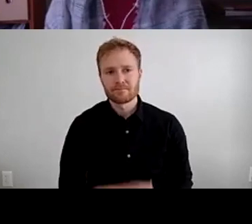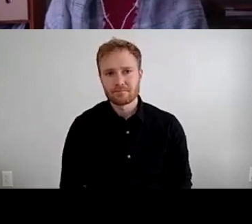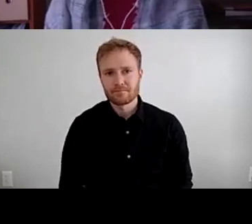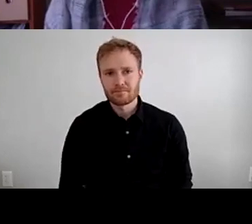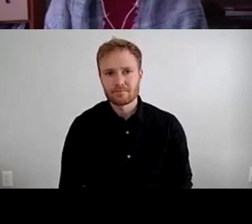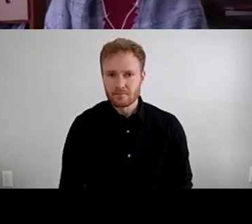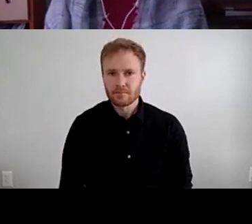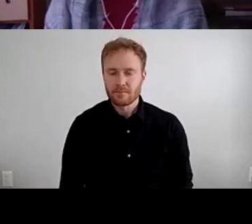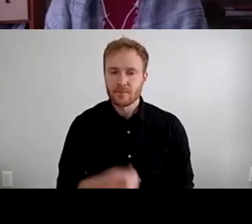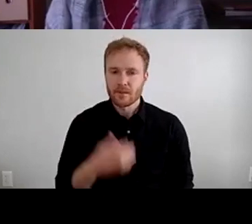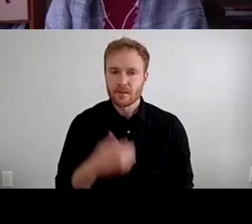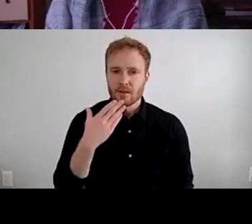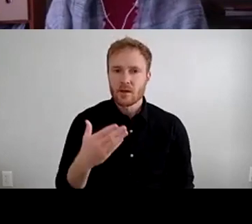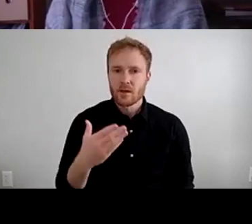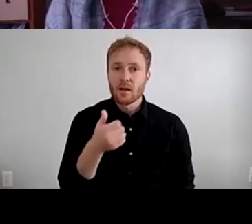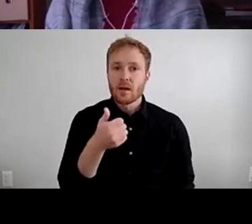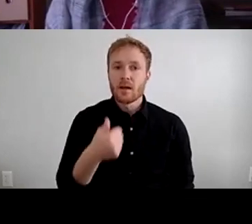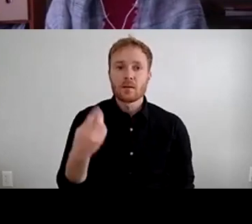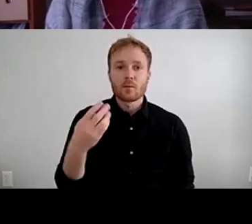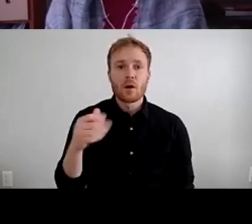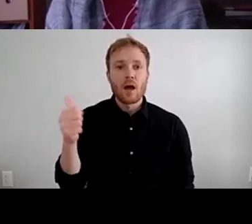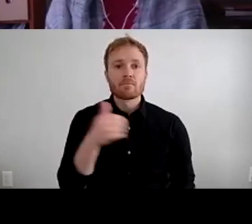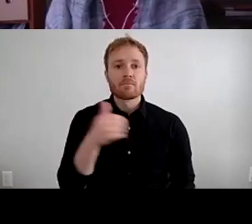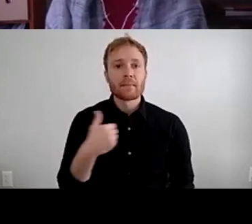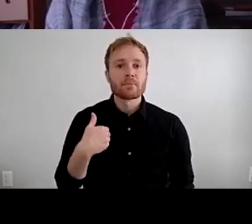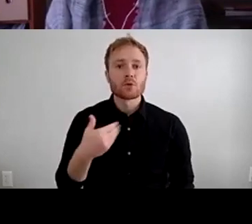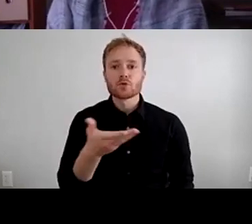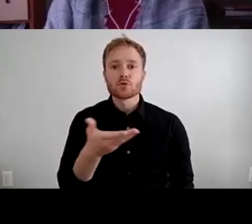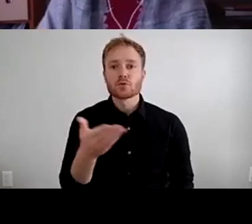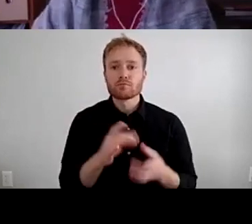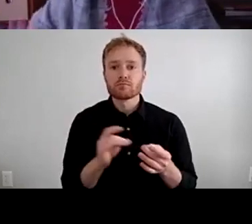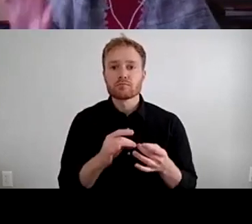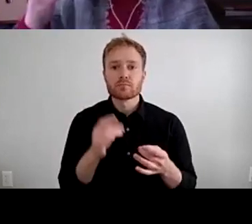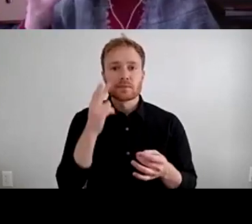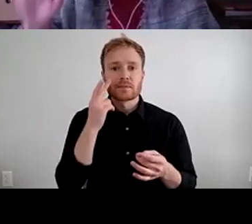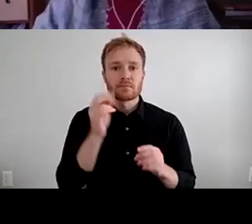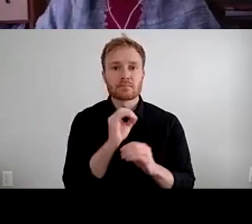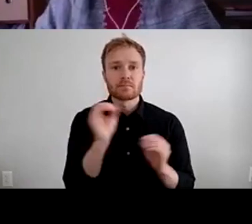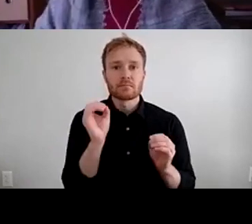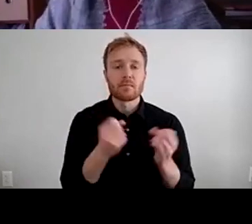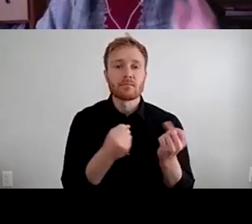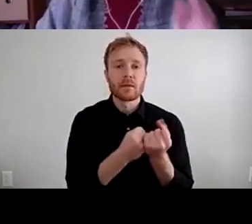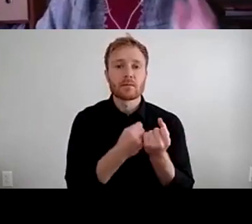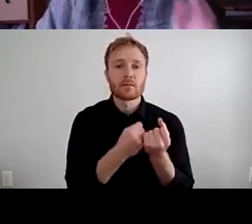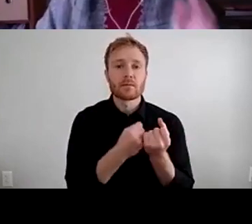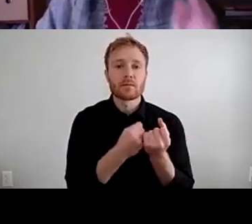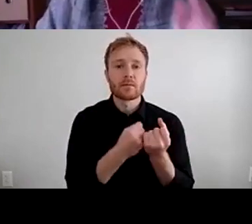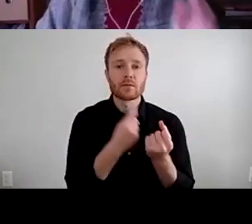Thank you. Any further members? Seeing none, all those in favor say aye.